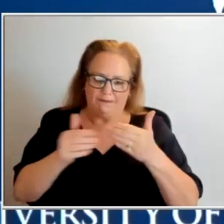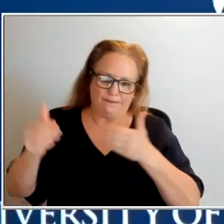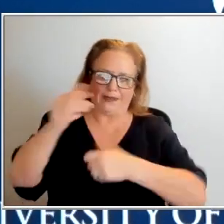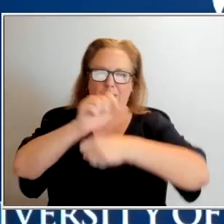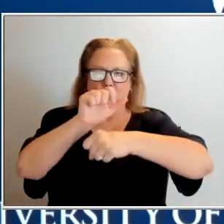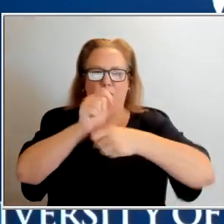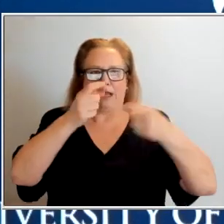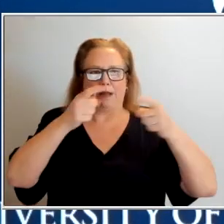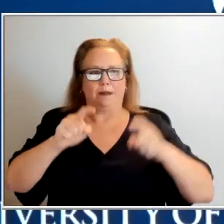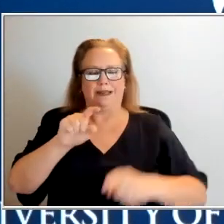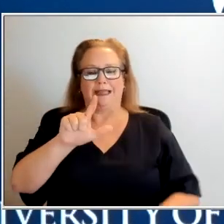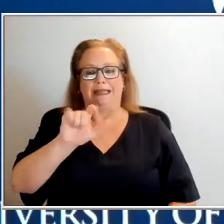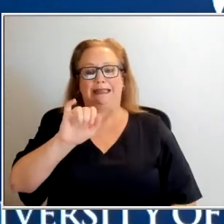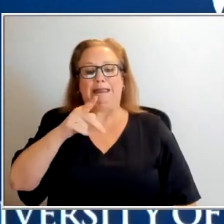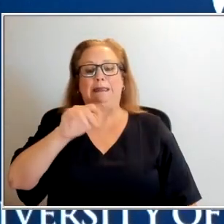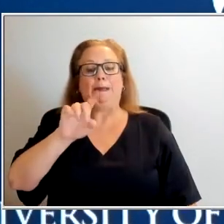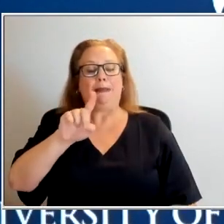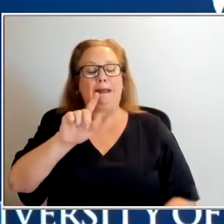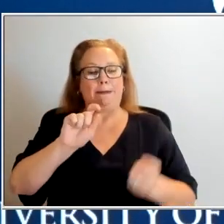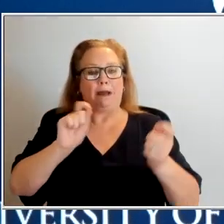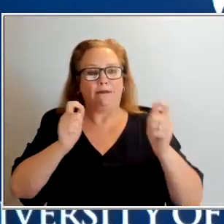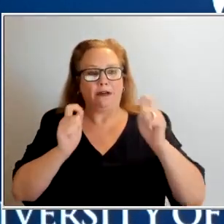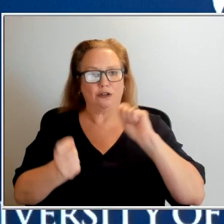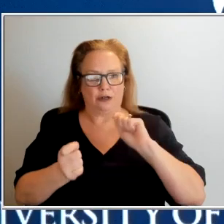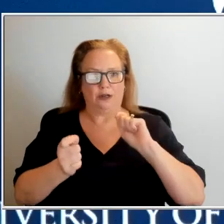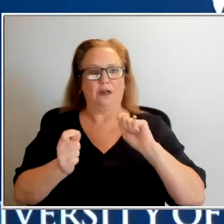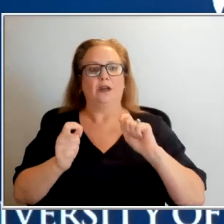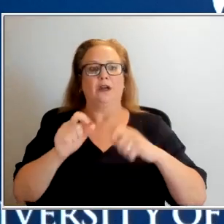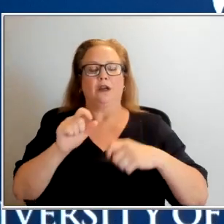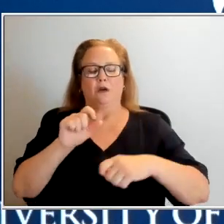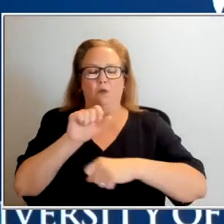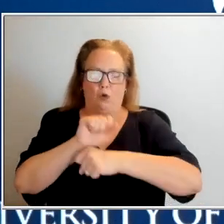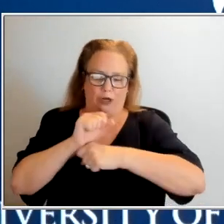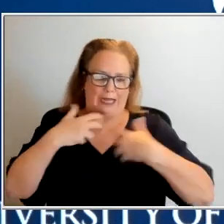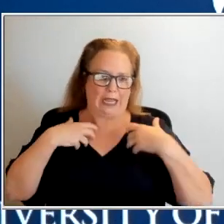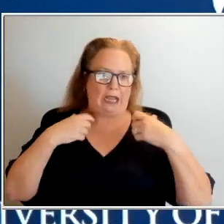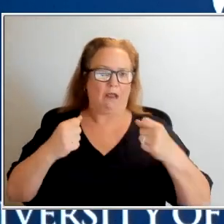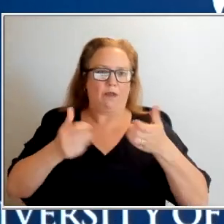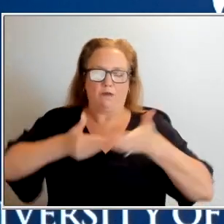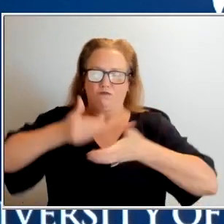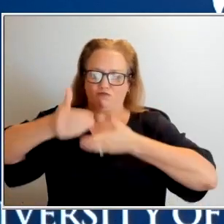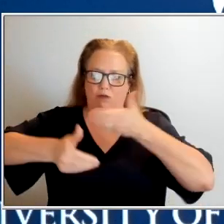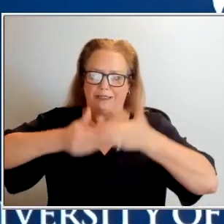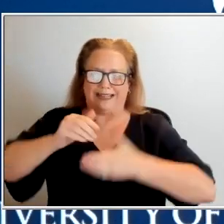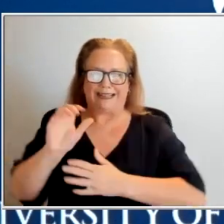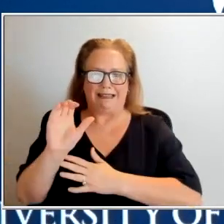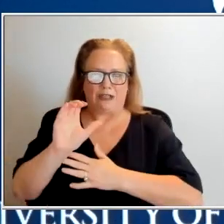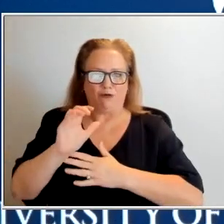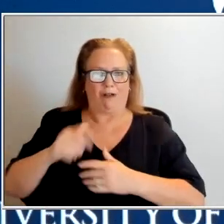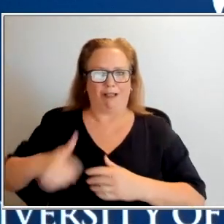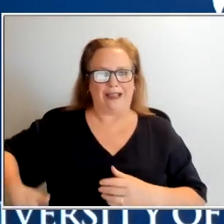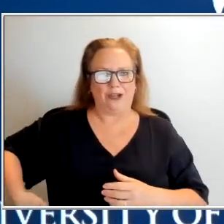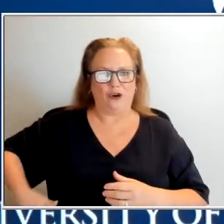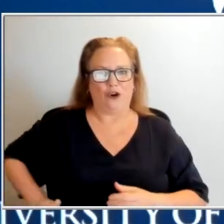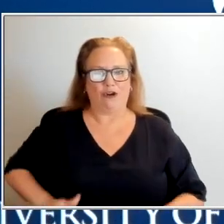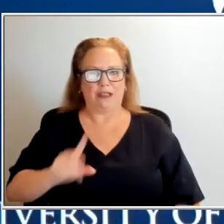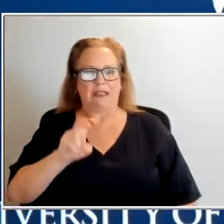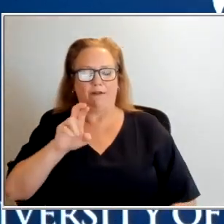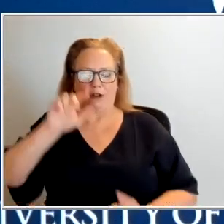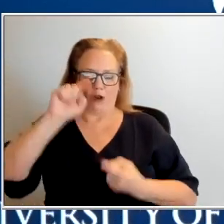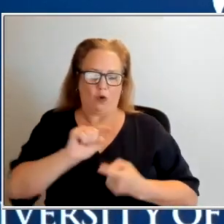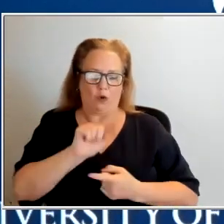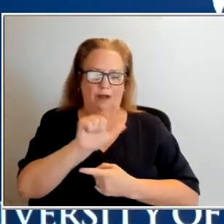lipid modification. So CRISPR can help modify processing of cholesterol in the liver and lowering LDL in patients